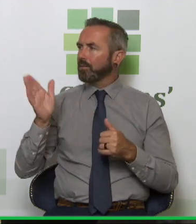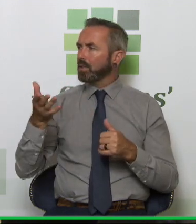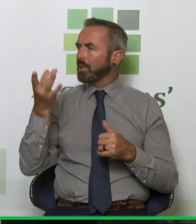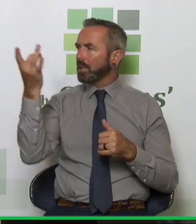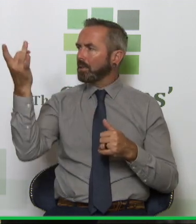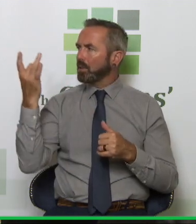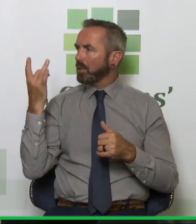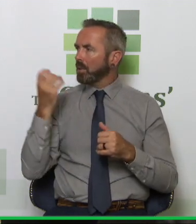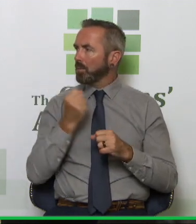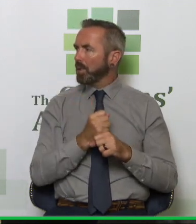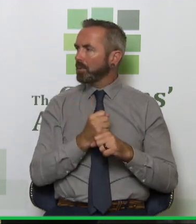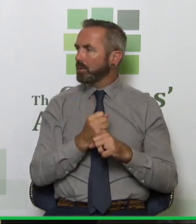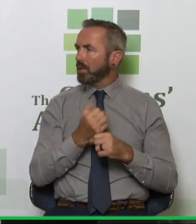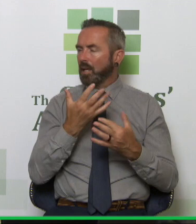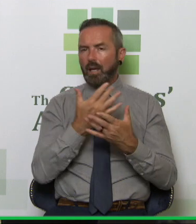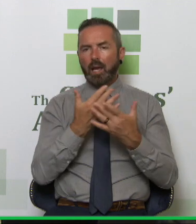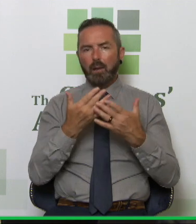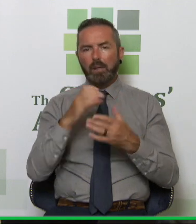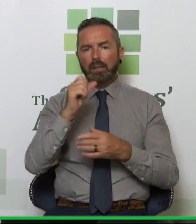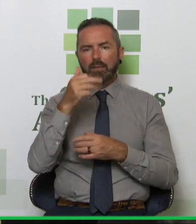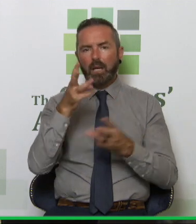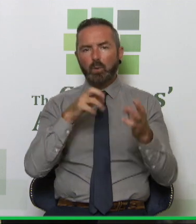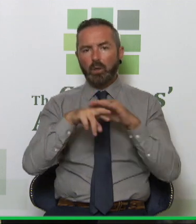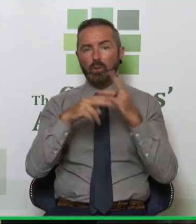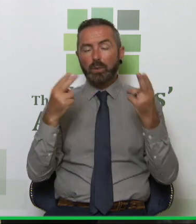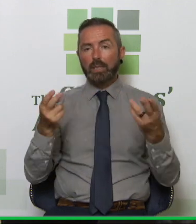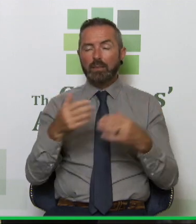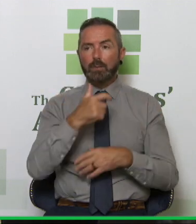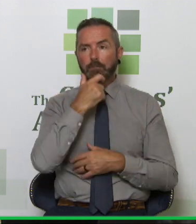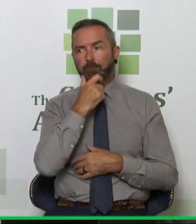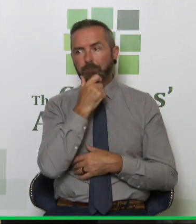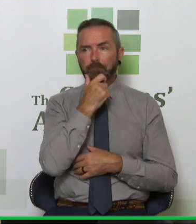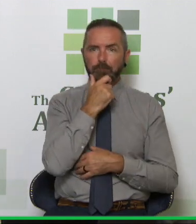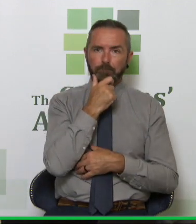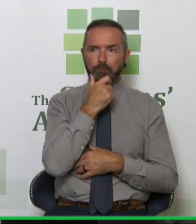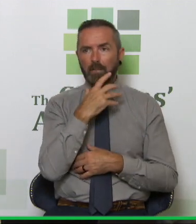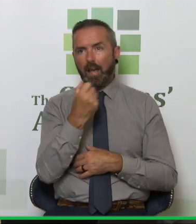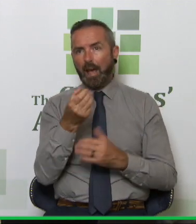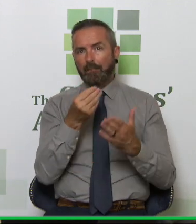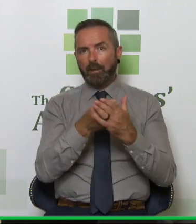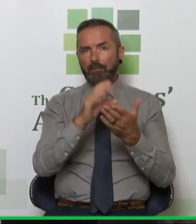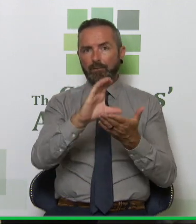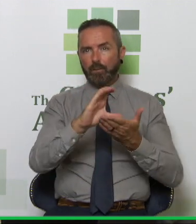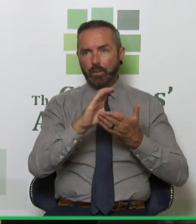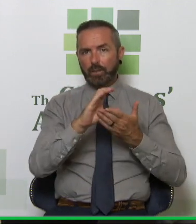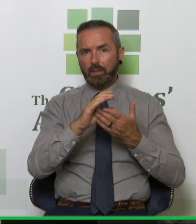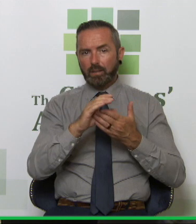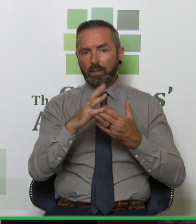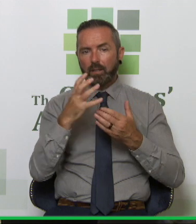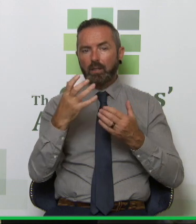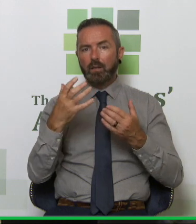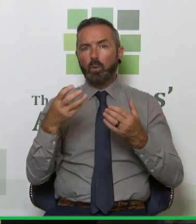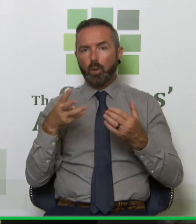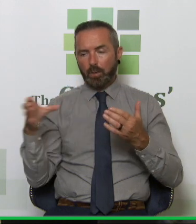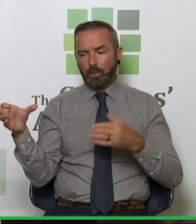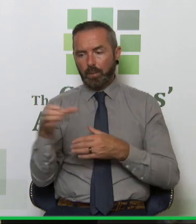about how many SARE workers will we need. We have funding and are putting in place 9, so we